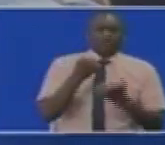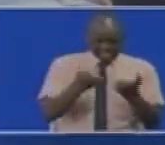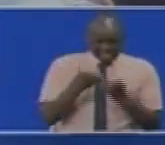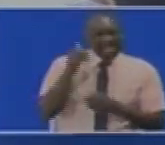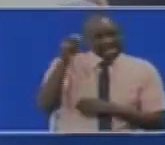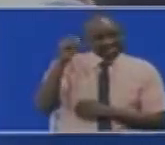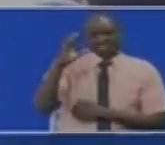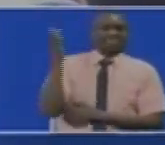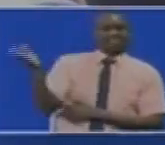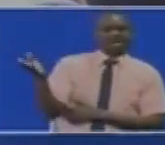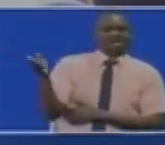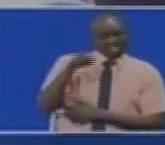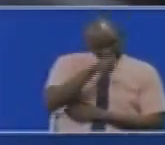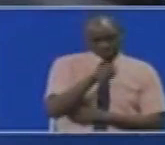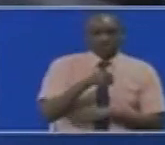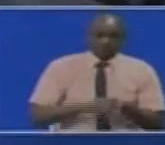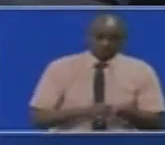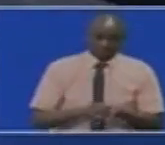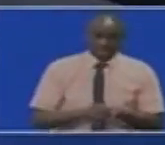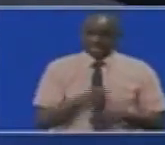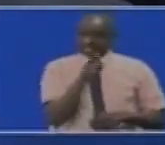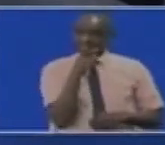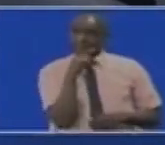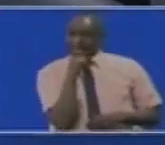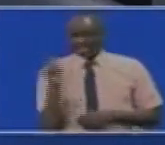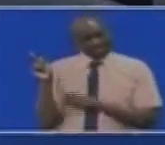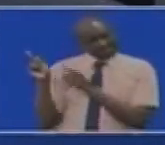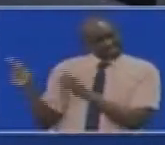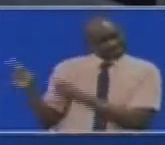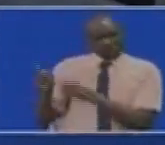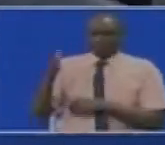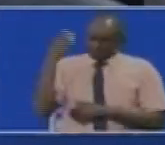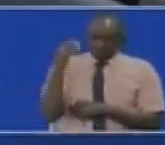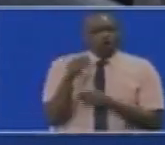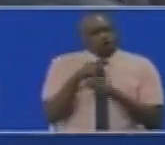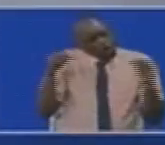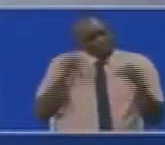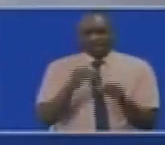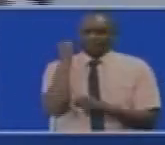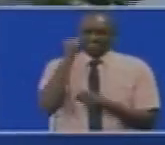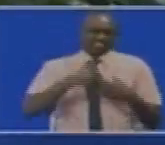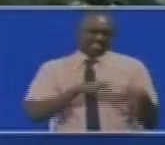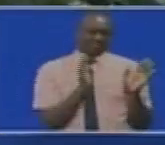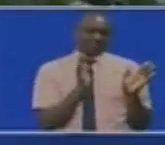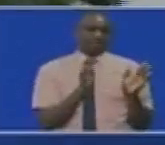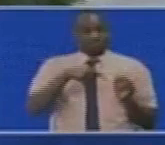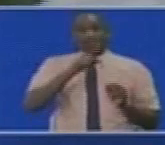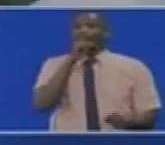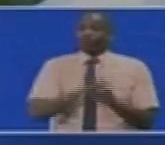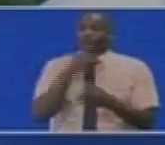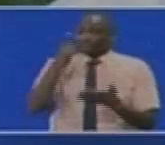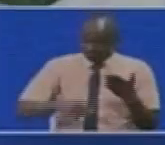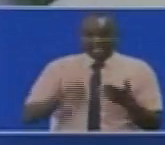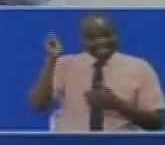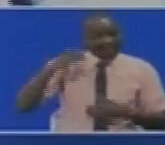Peace is at the bottom for us. Kirwa ambaye amekuwa kwenye baridi kisiasa kwa mwongo mmoja sasa akiahidi wa Kenya